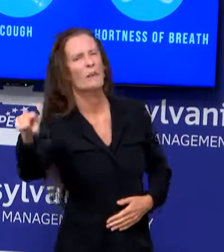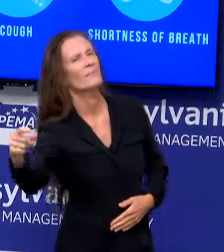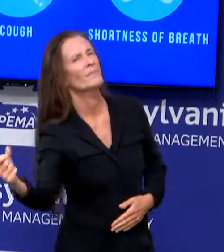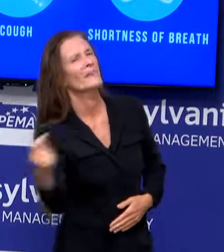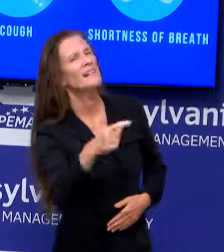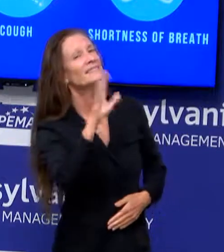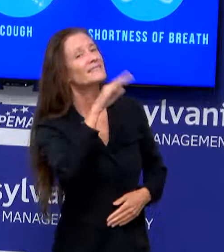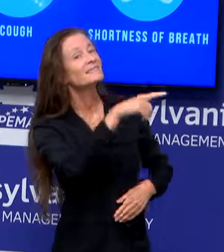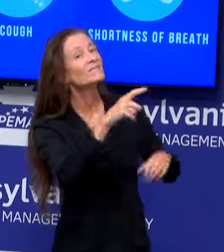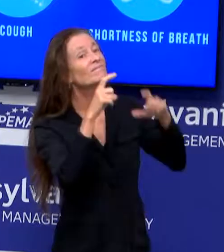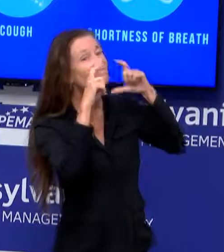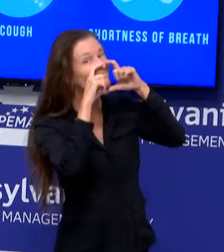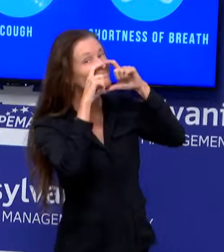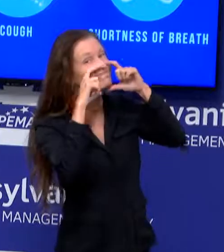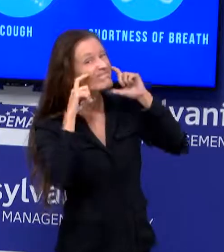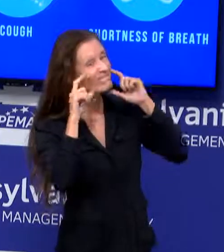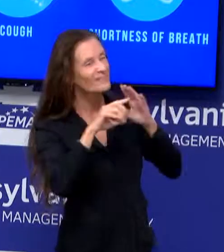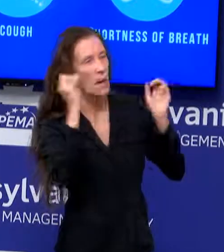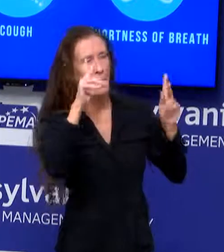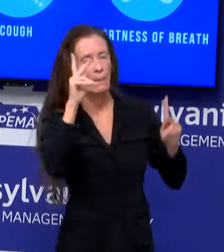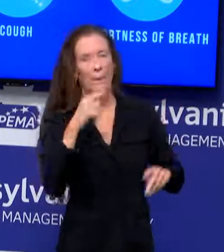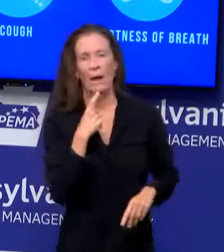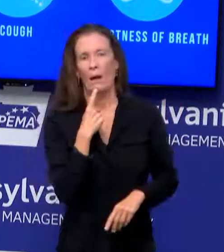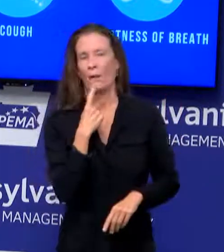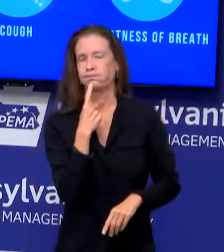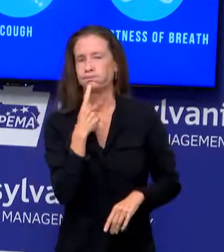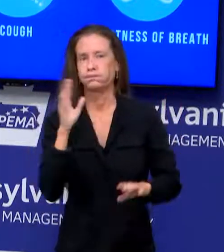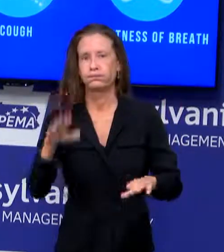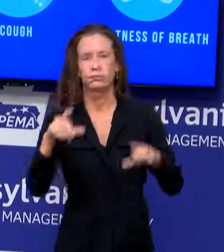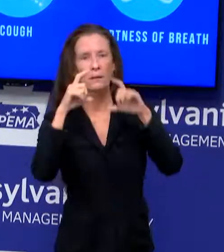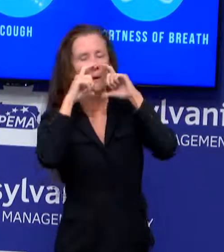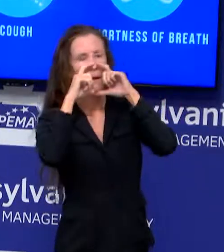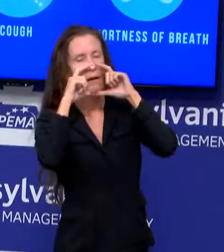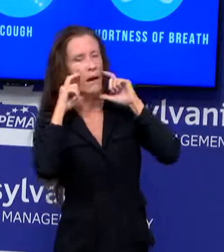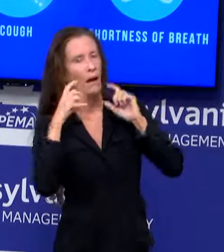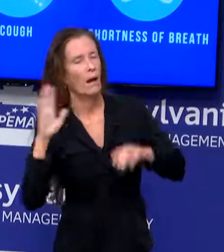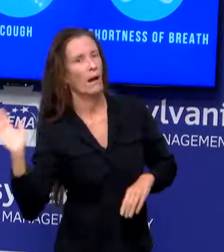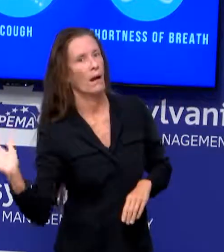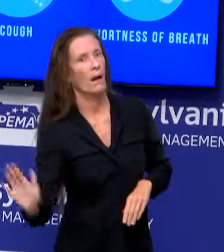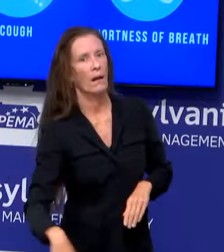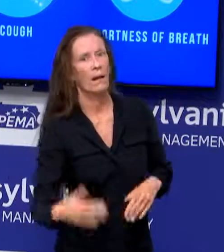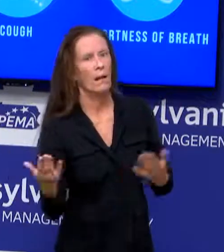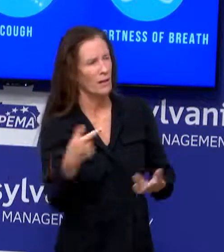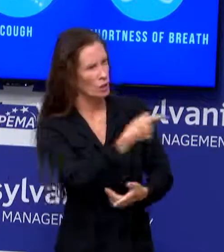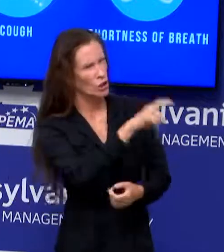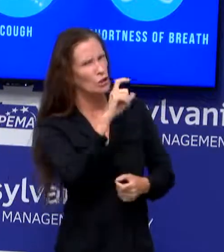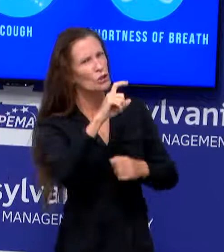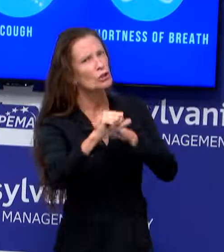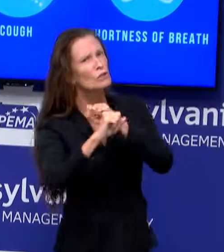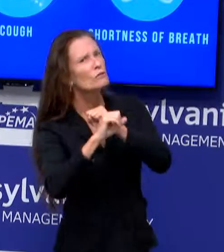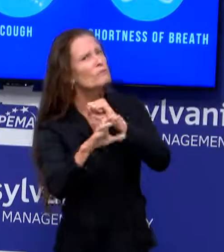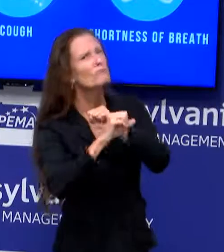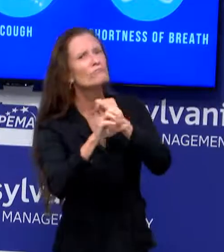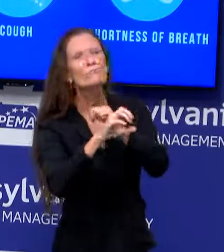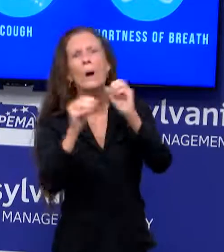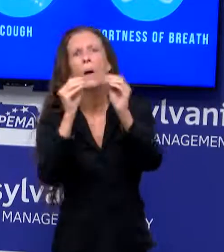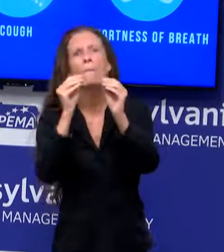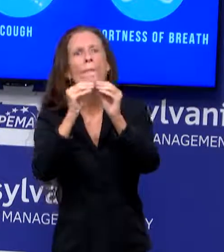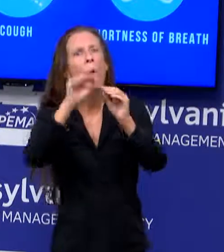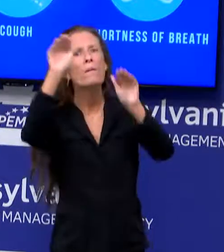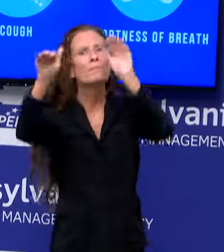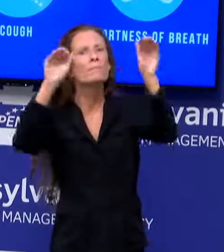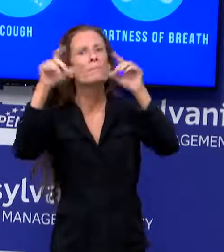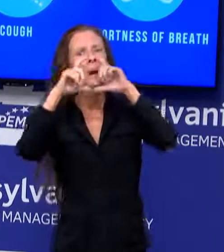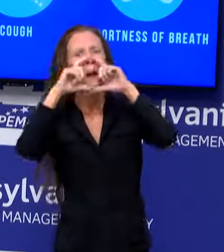buy in at first. What kind of marketing tools will you be using to encourage Pennsylvanians to use this technology? Yes, we will be having a